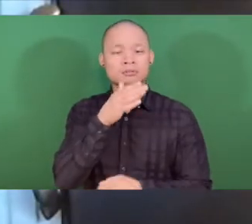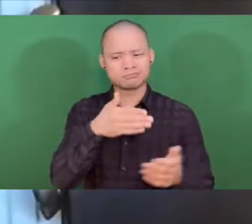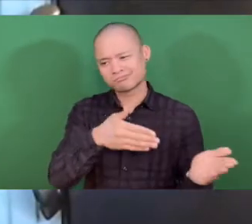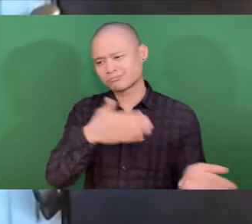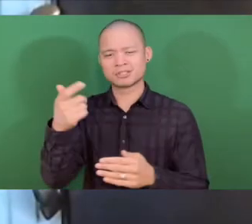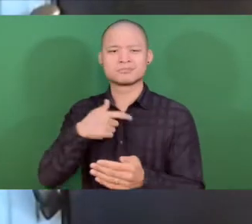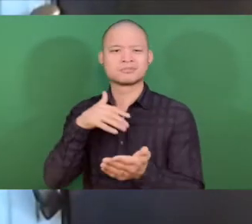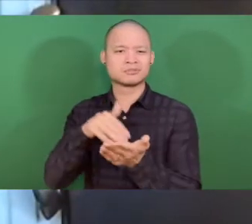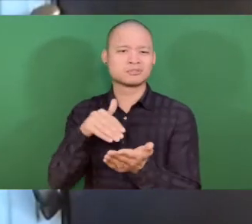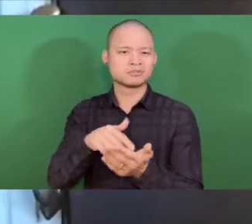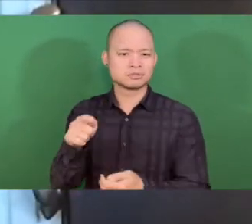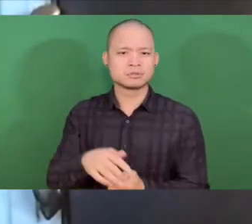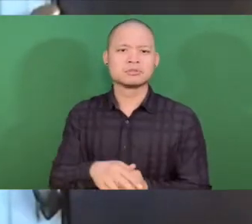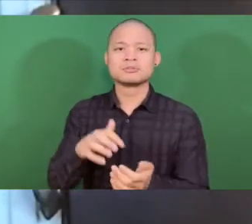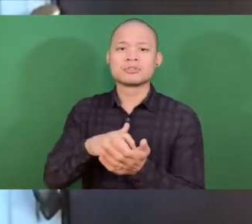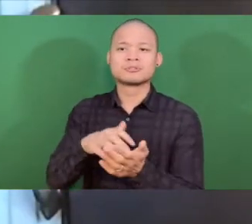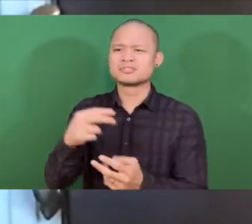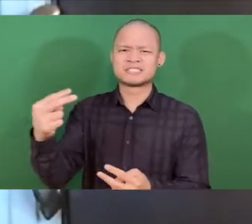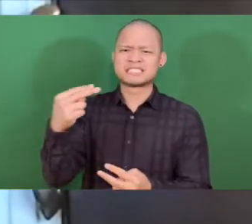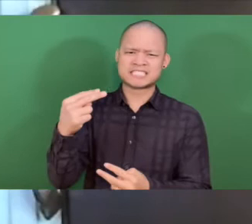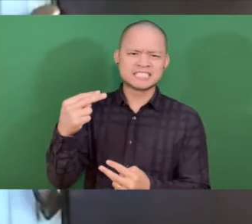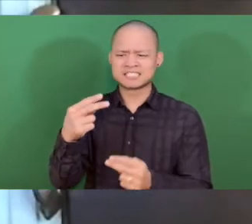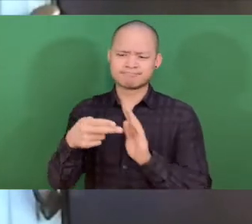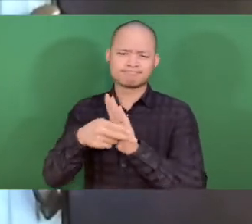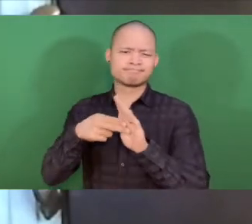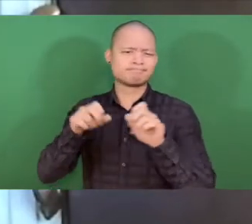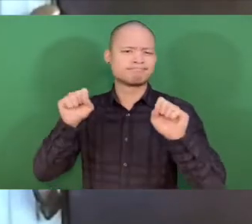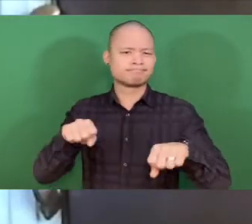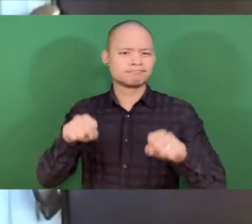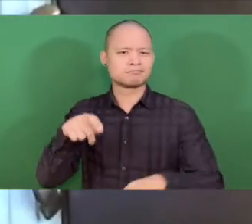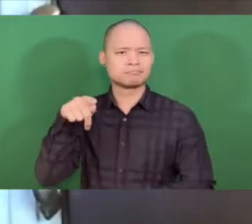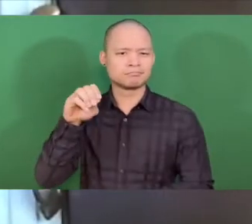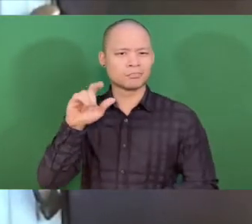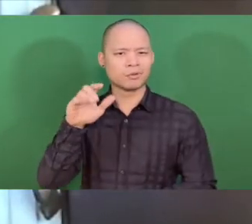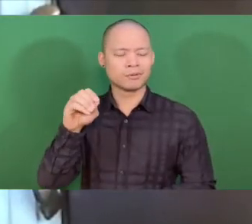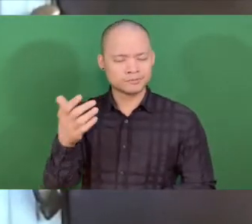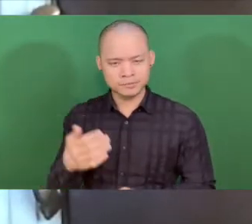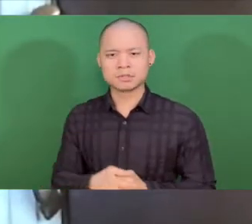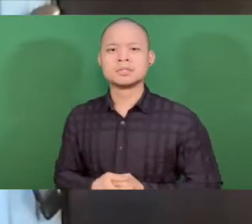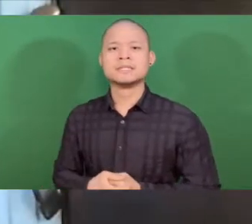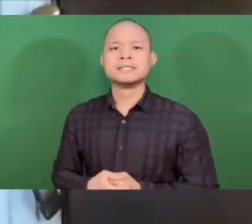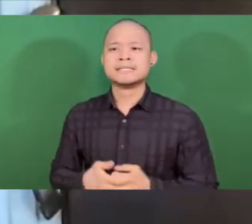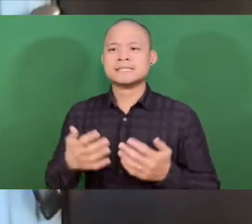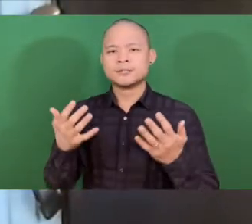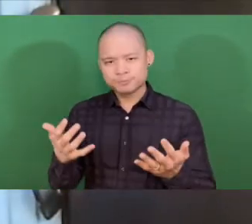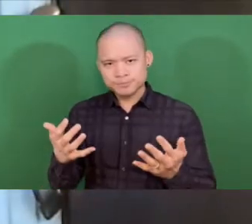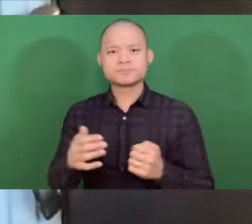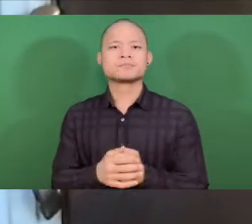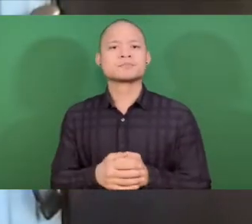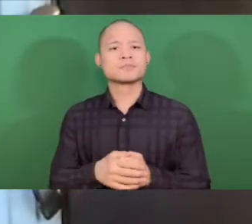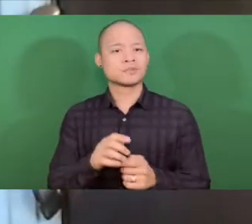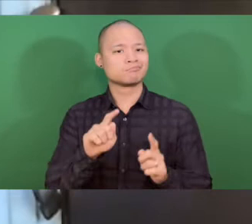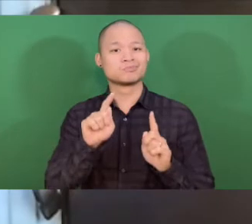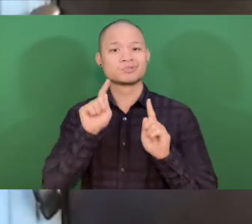my mom took me to the doctor, and he diagnosed it as probably polio. Right. So he drove into the city